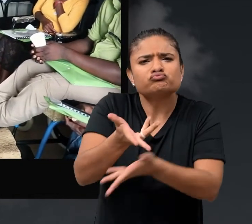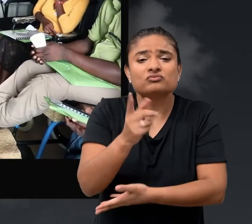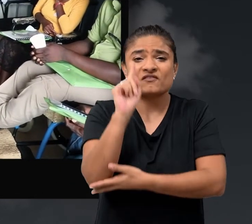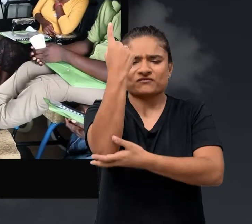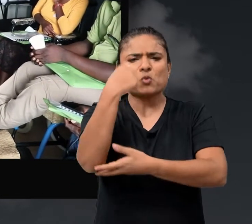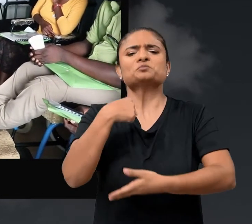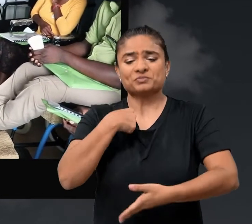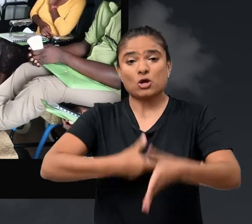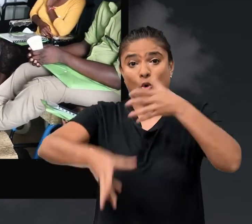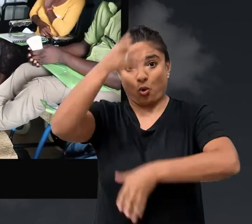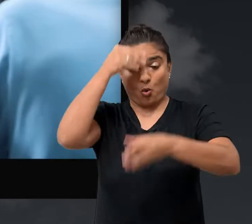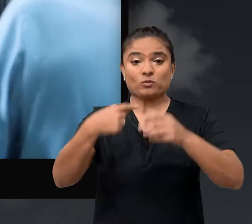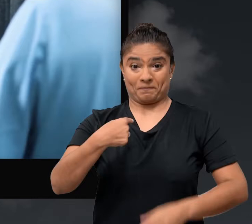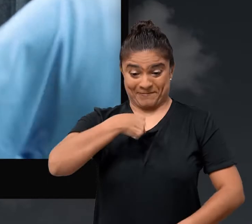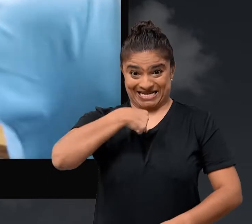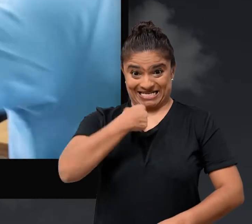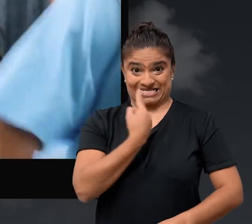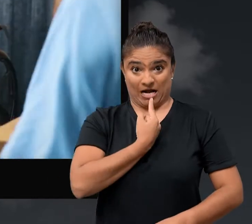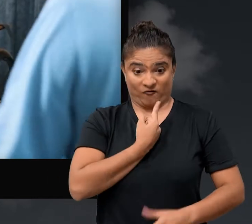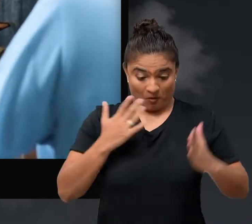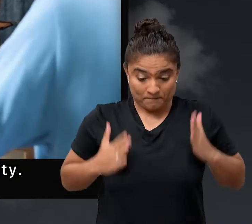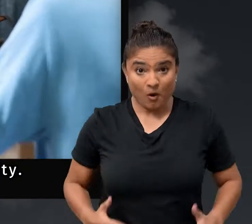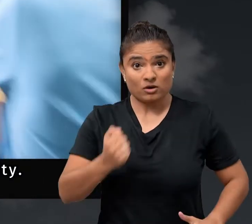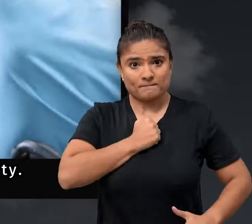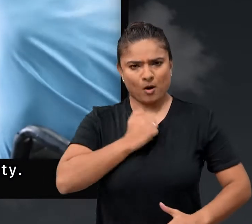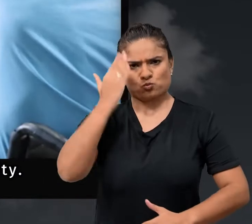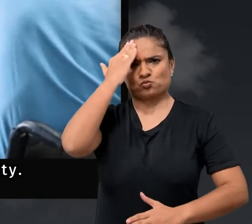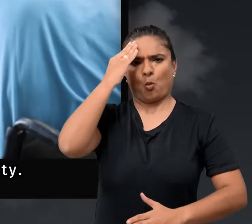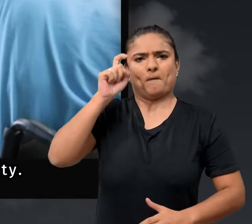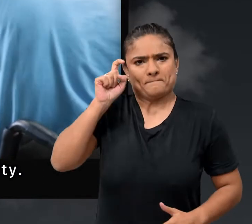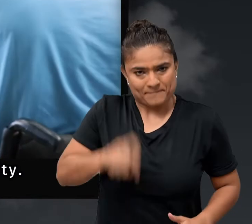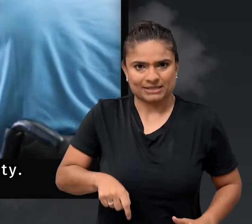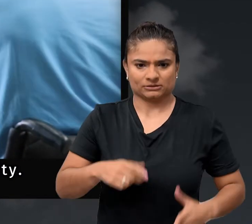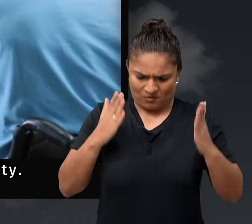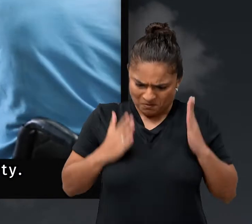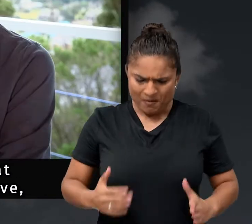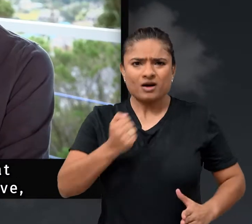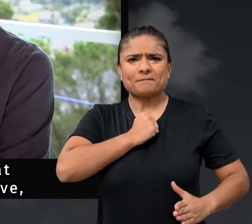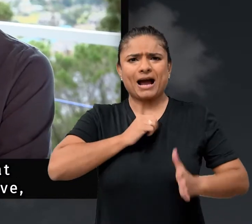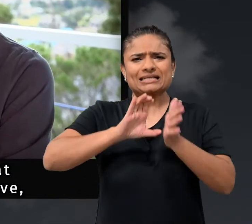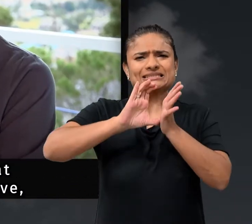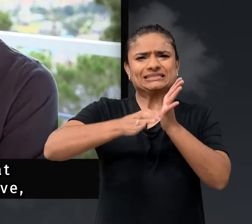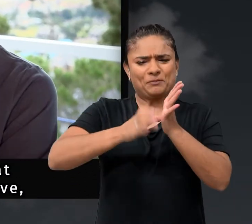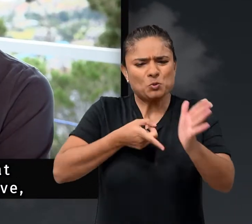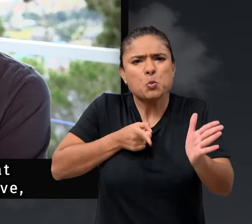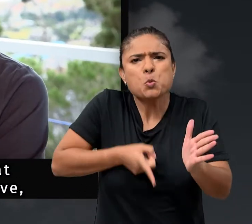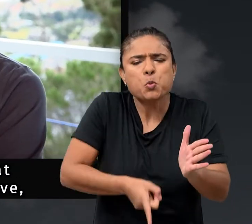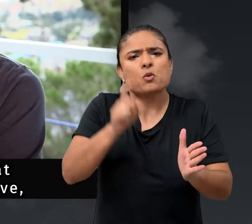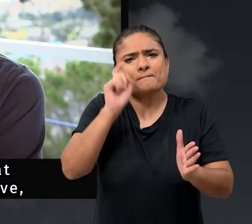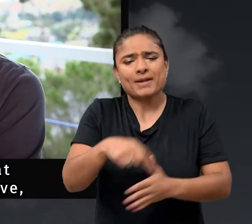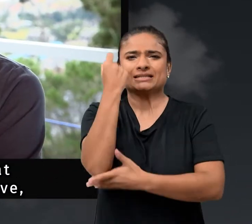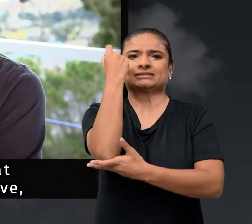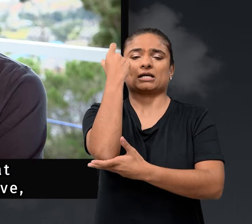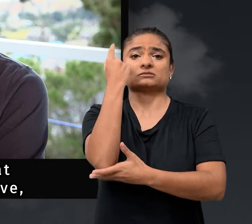was that I needed to know my body. I needed to understand my disability. And I think that's the major problem